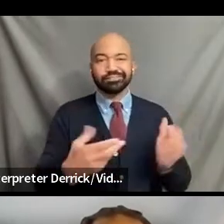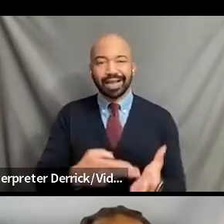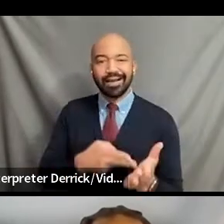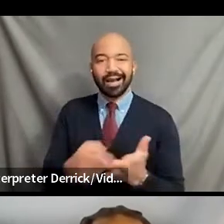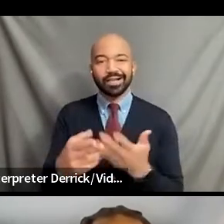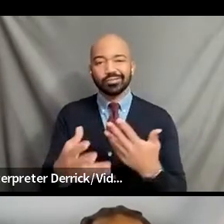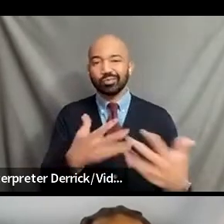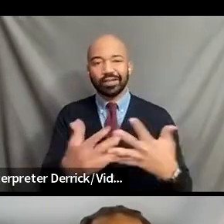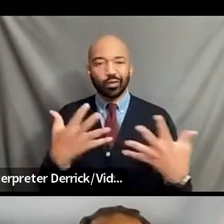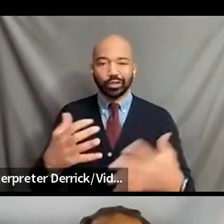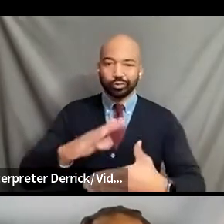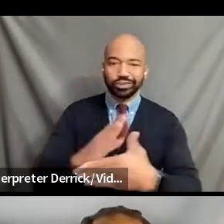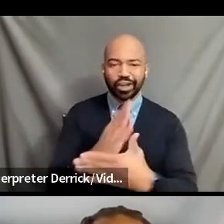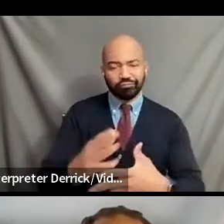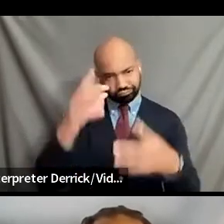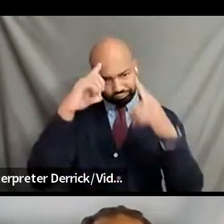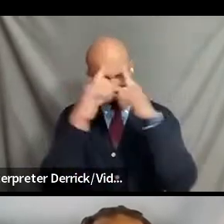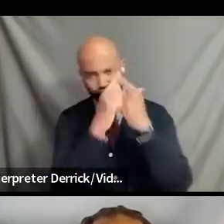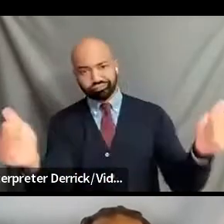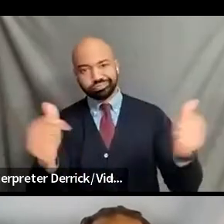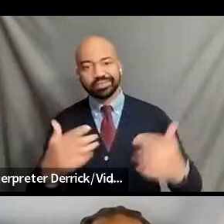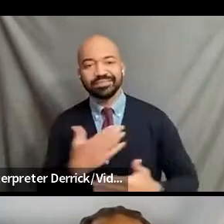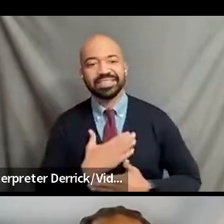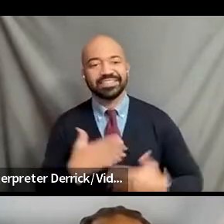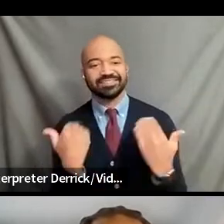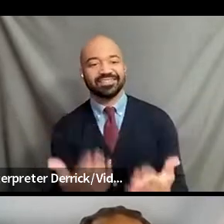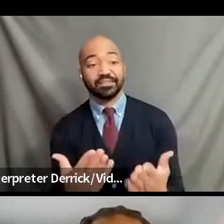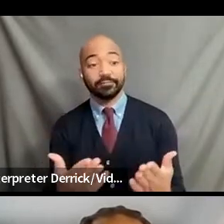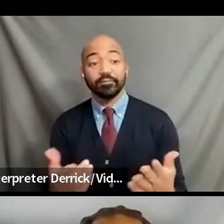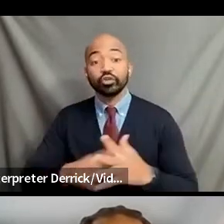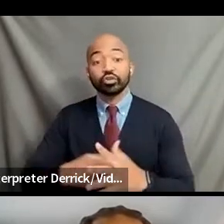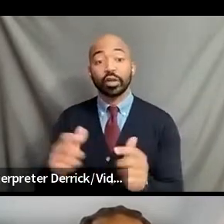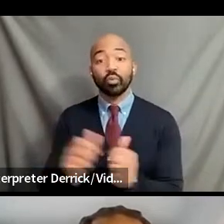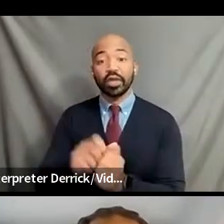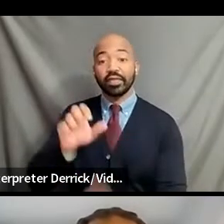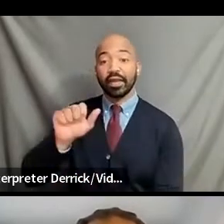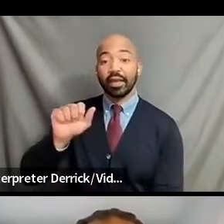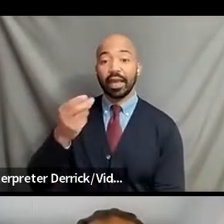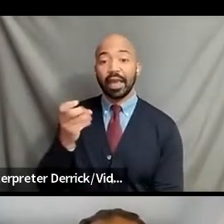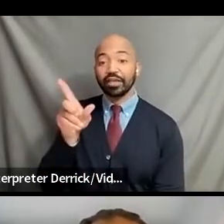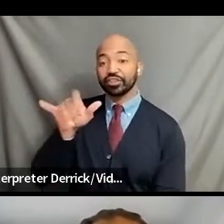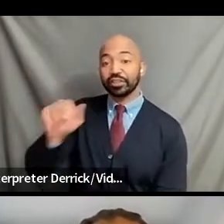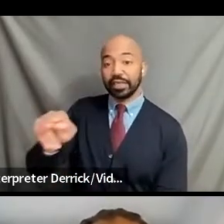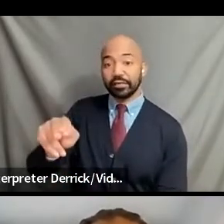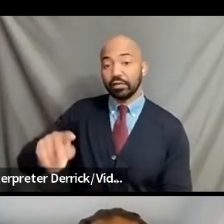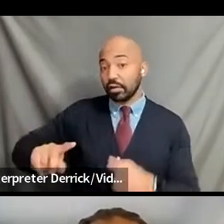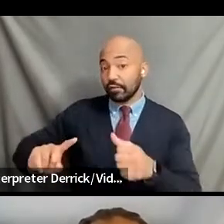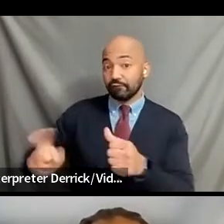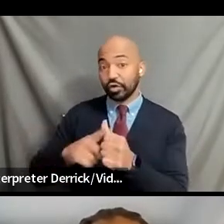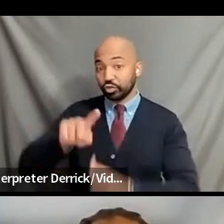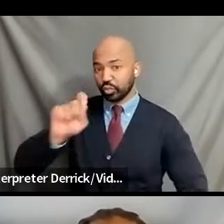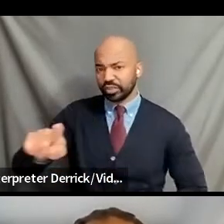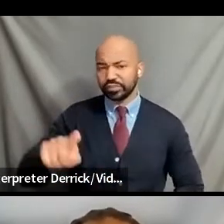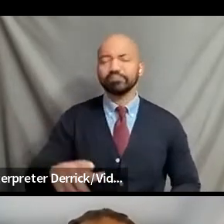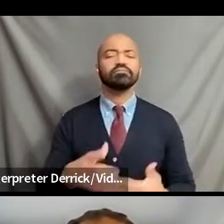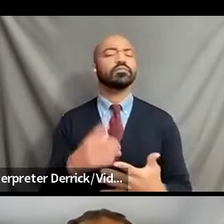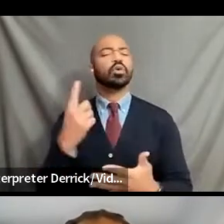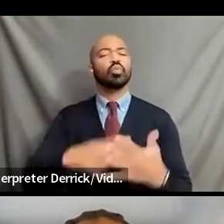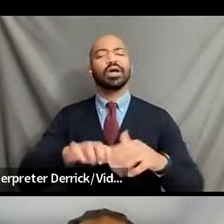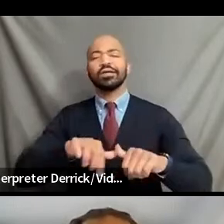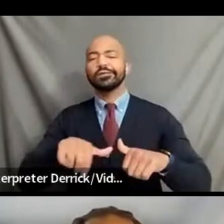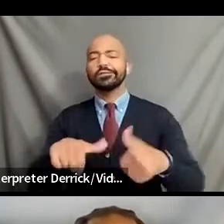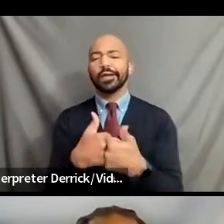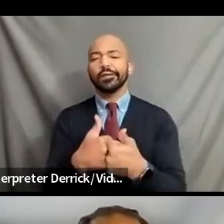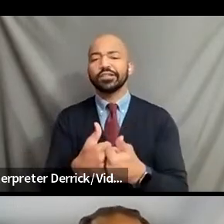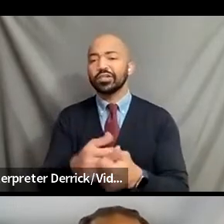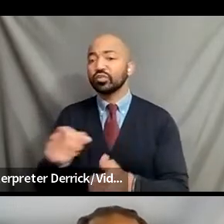little you want to. So I'm going to start with Ashlyn, and we are going to go with the first question, which is, what are some challenges of being Black